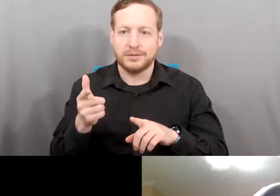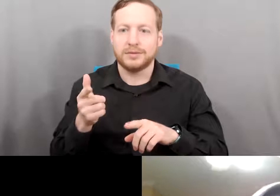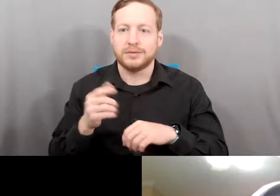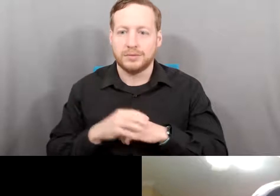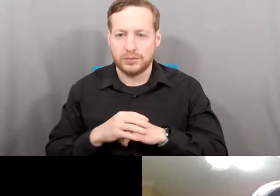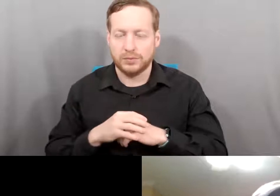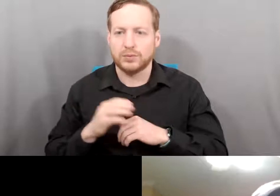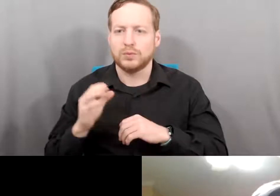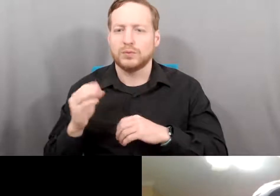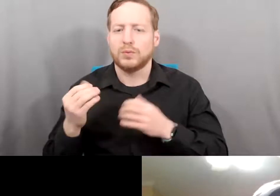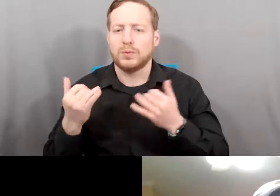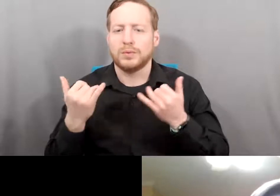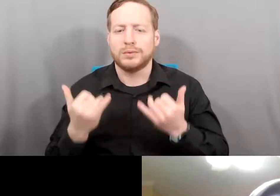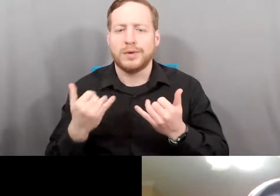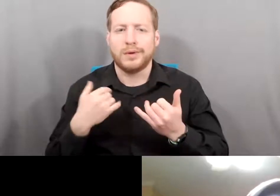Great, Caroline seconding.